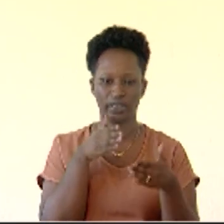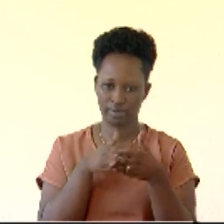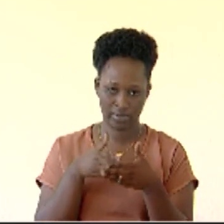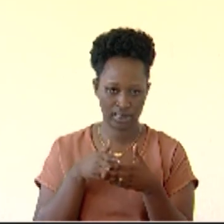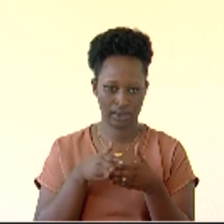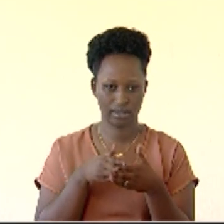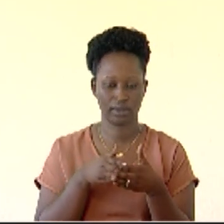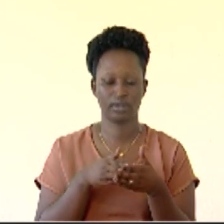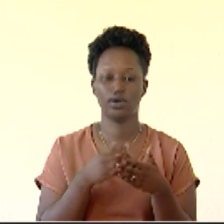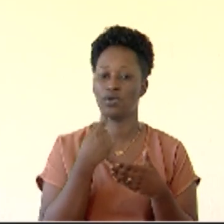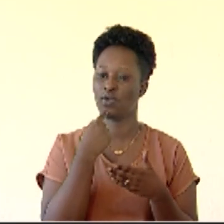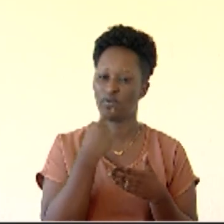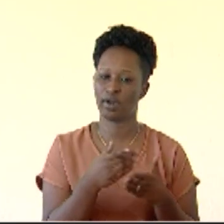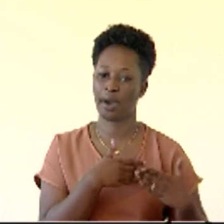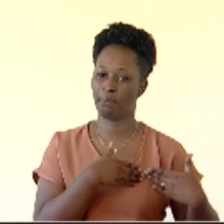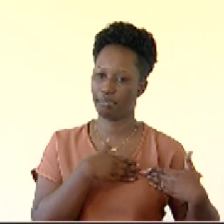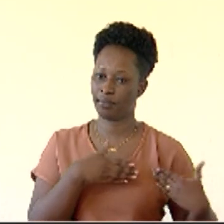Speak honestly about their feelings.